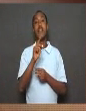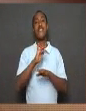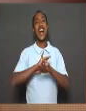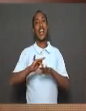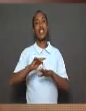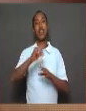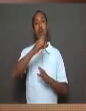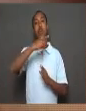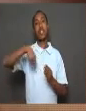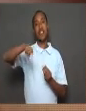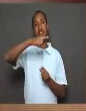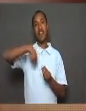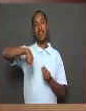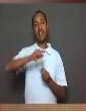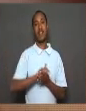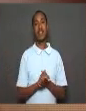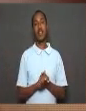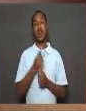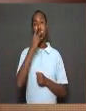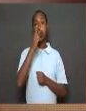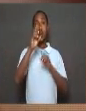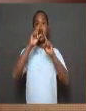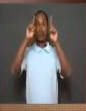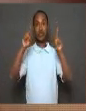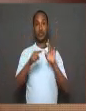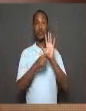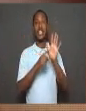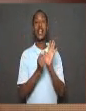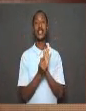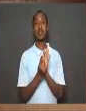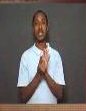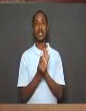orbital. Let us look at an example.